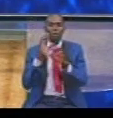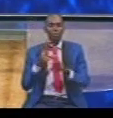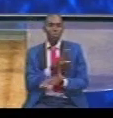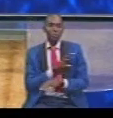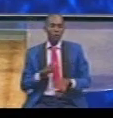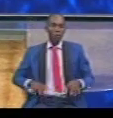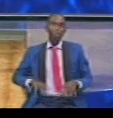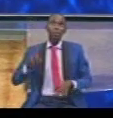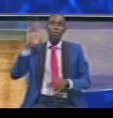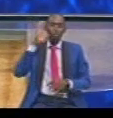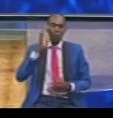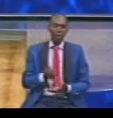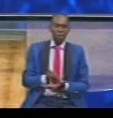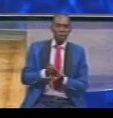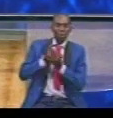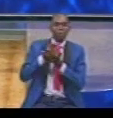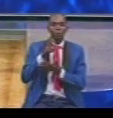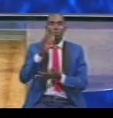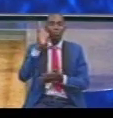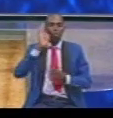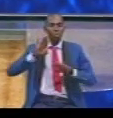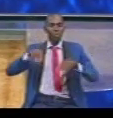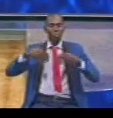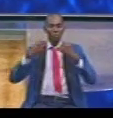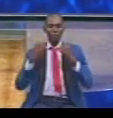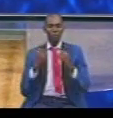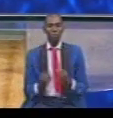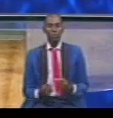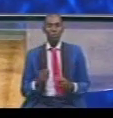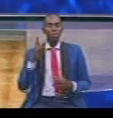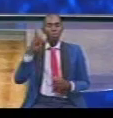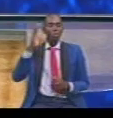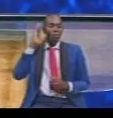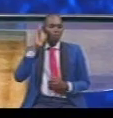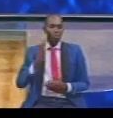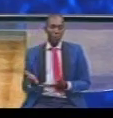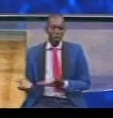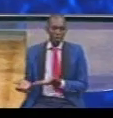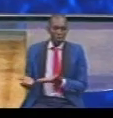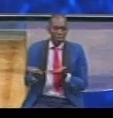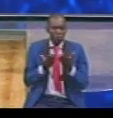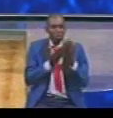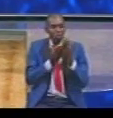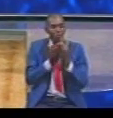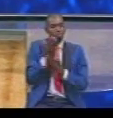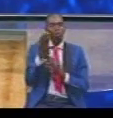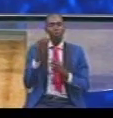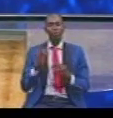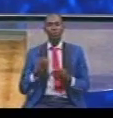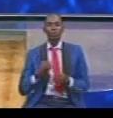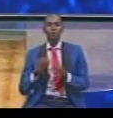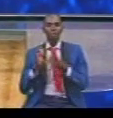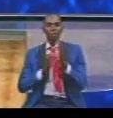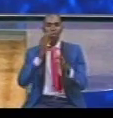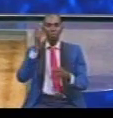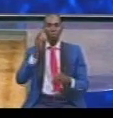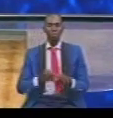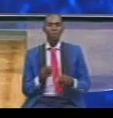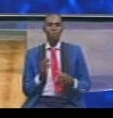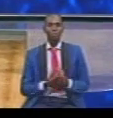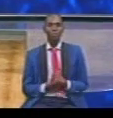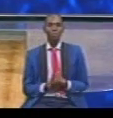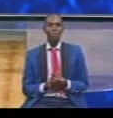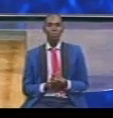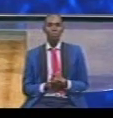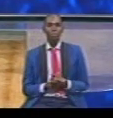uphold you. He will strengthen you. He will carry you through in Jesus' name.